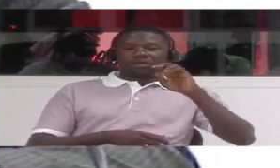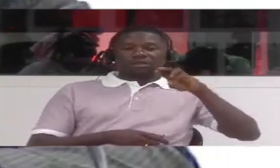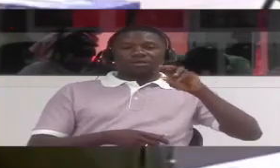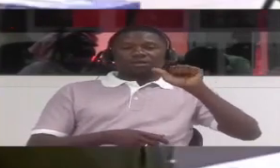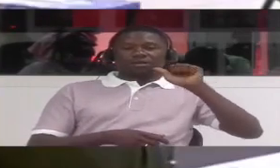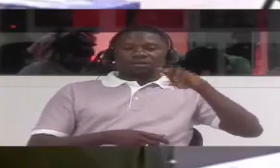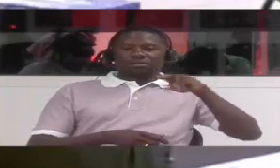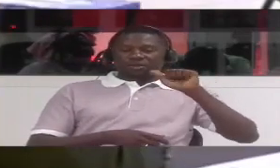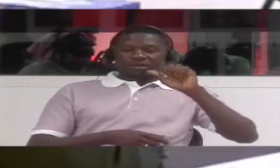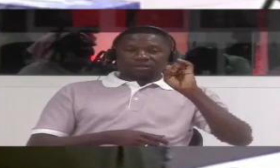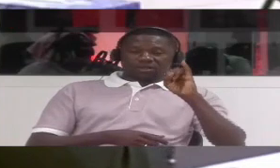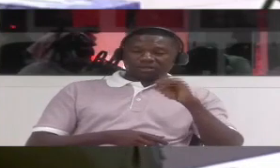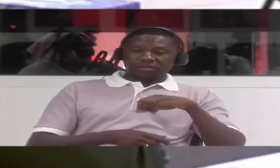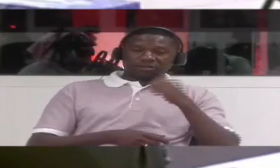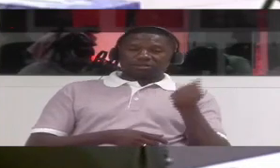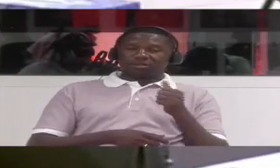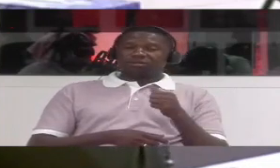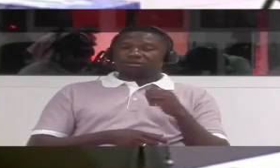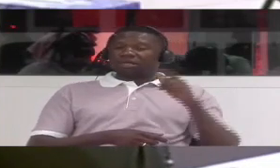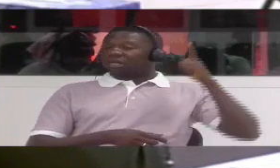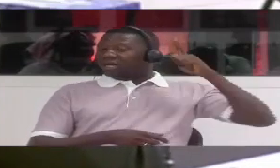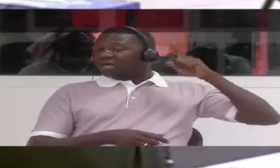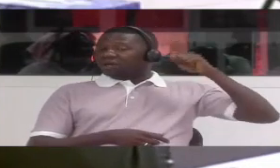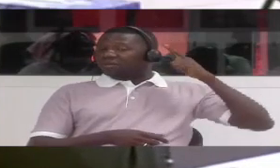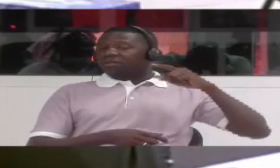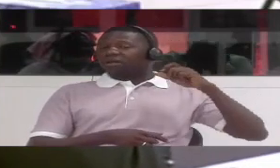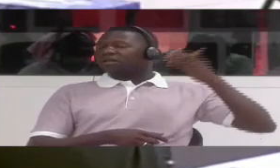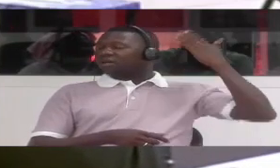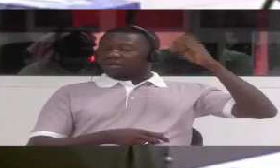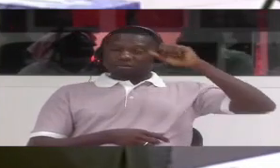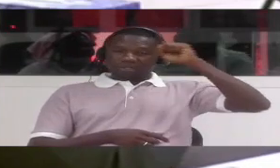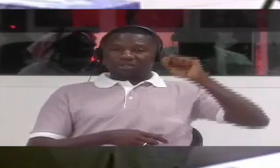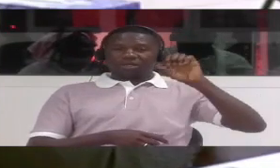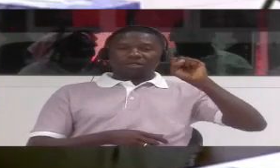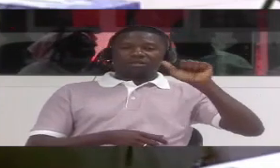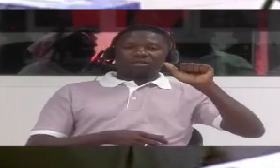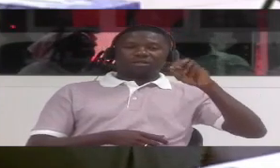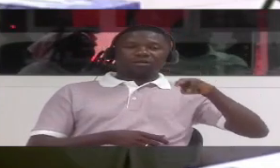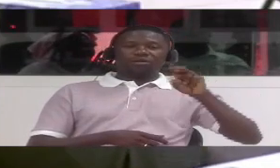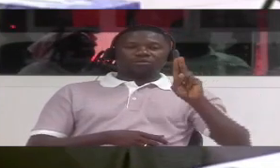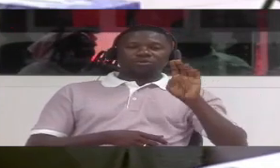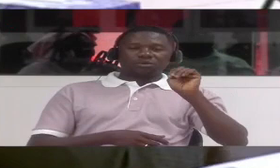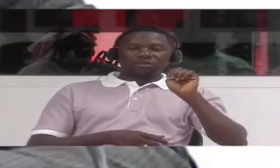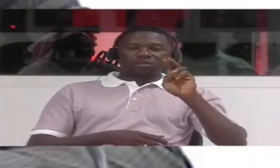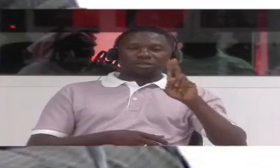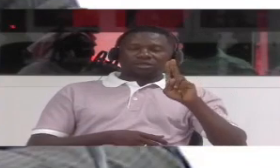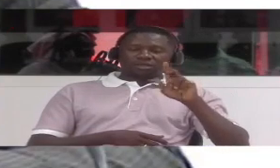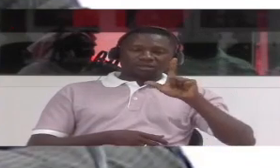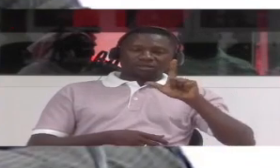of regimes that really violate the human rights of the people. If Maliamugo had that